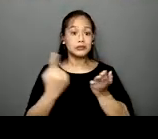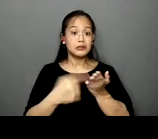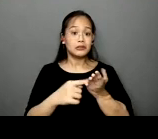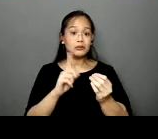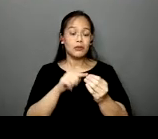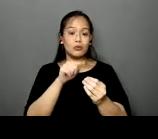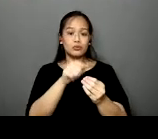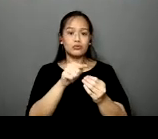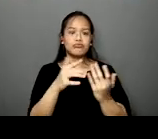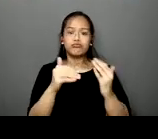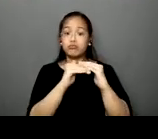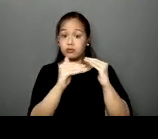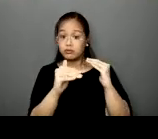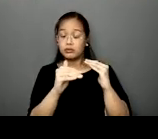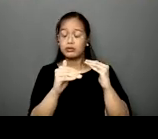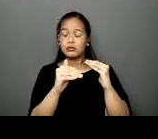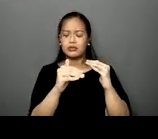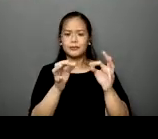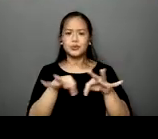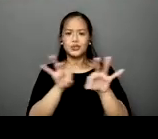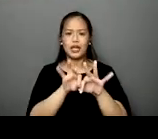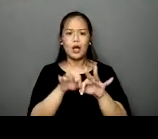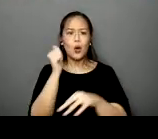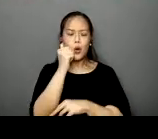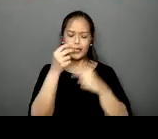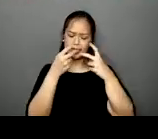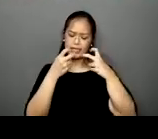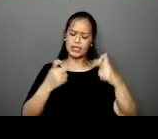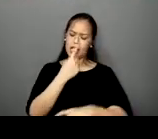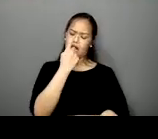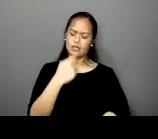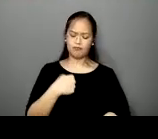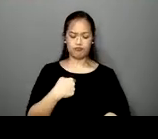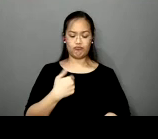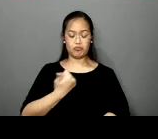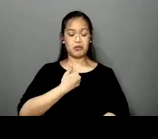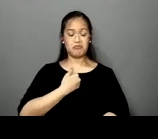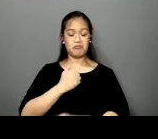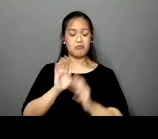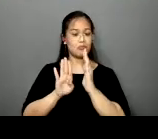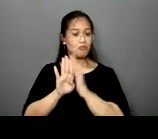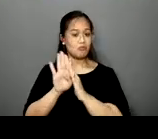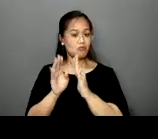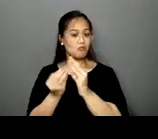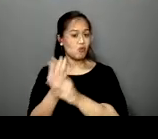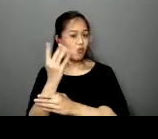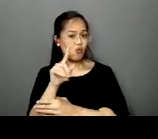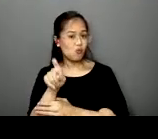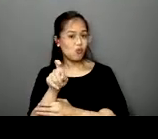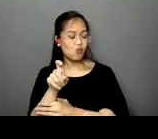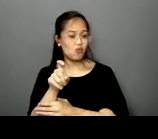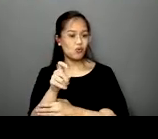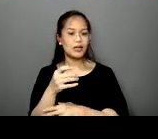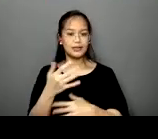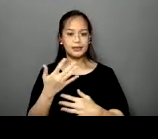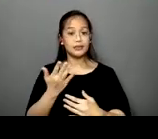this, it's important to always ask ourselves and question our own progress. So my suggestion is, as we go through this, as we look